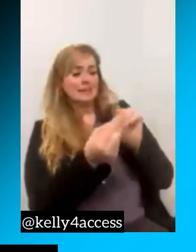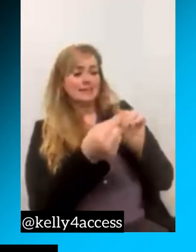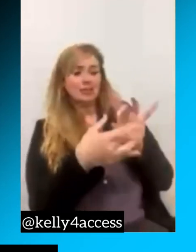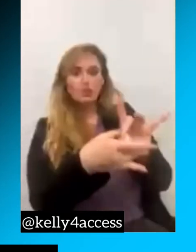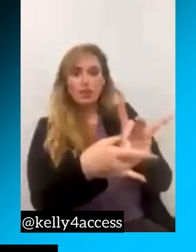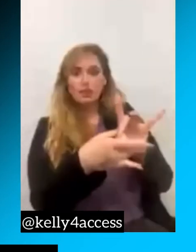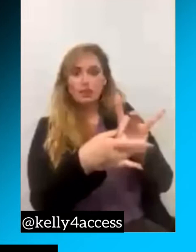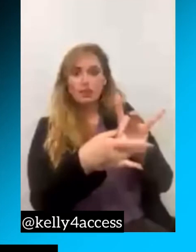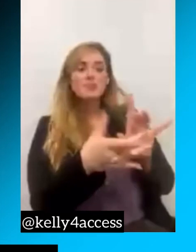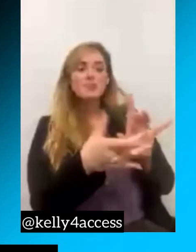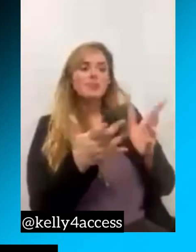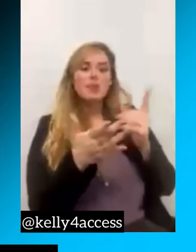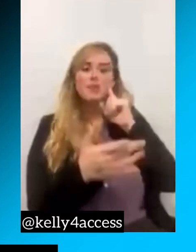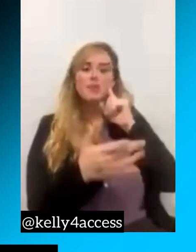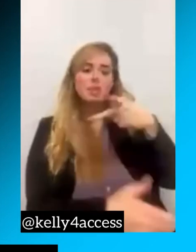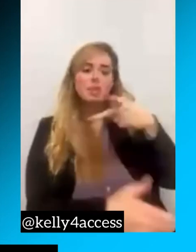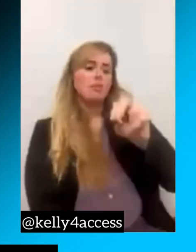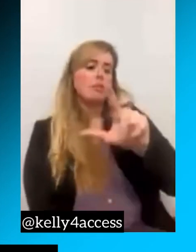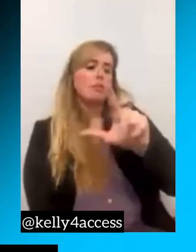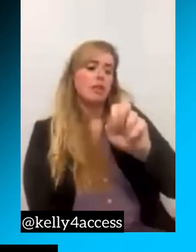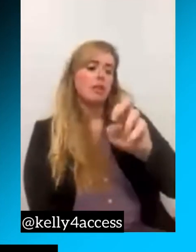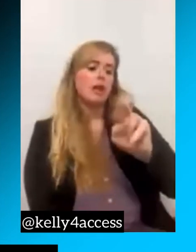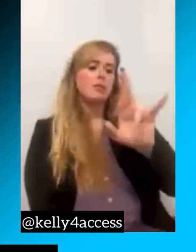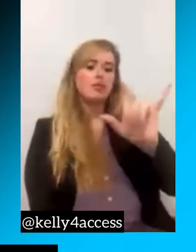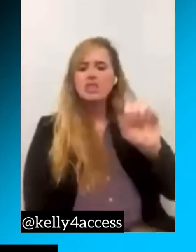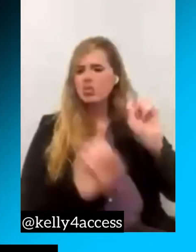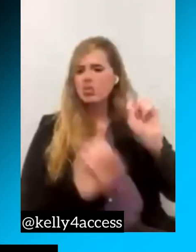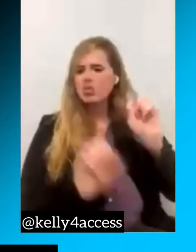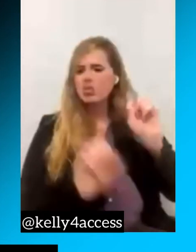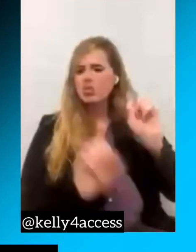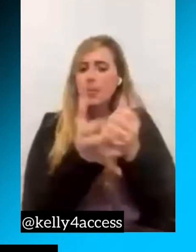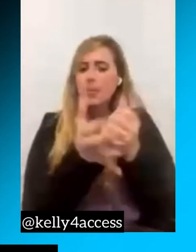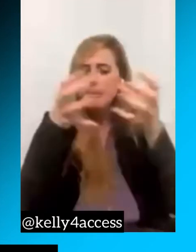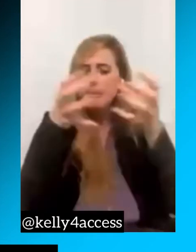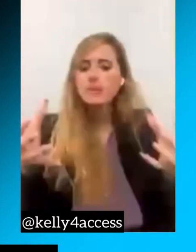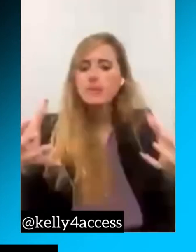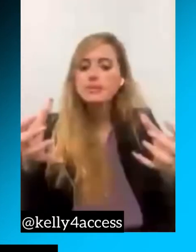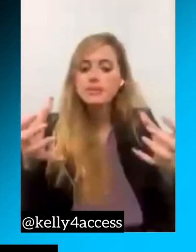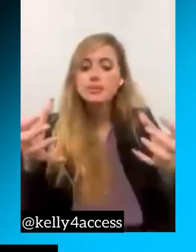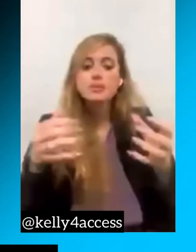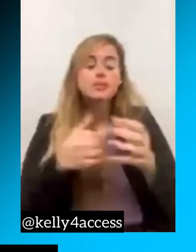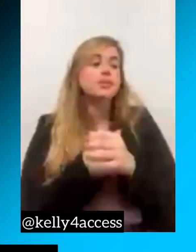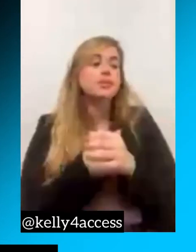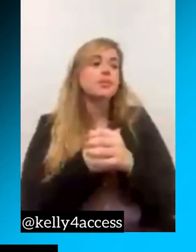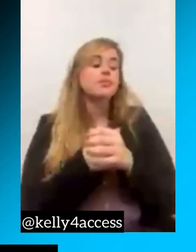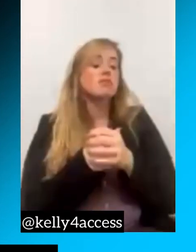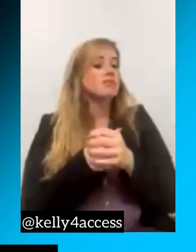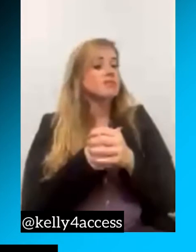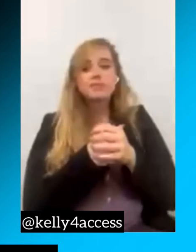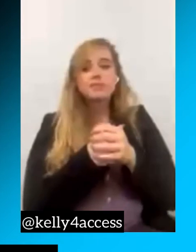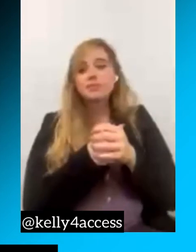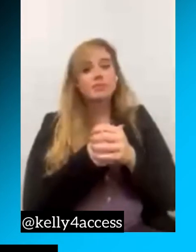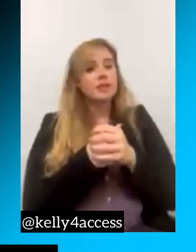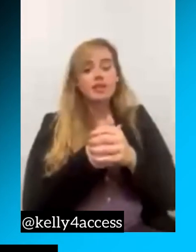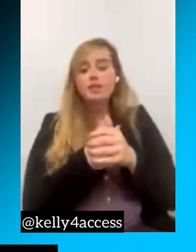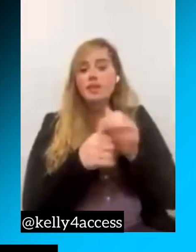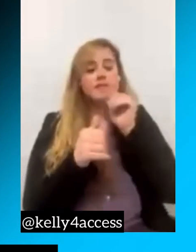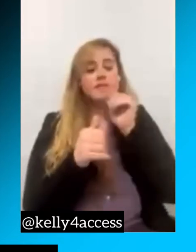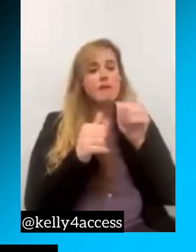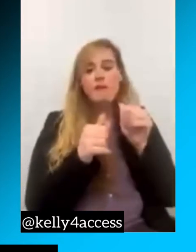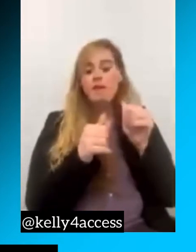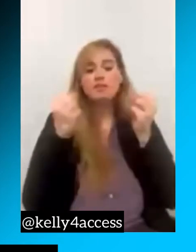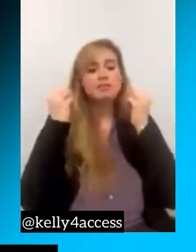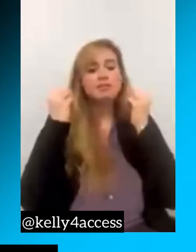for polyamory could be really helpful because not a lot of therapists know about